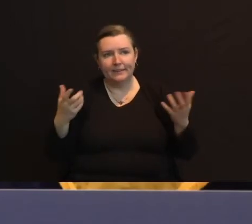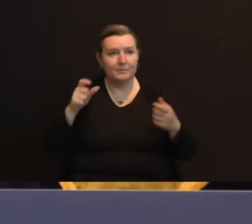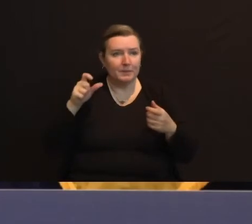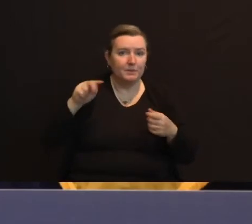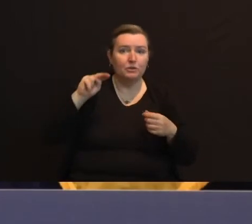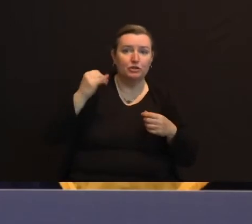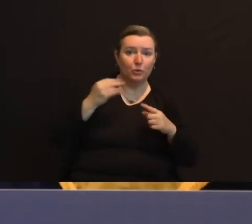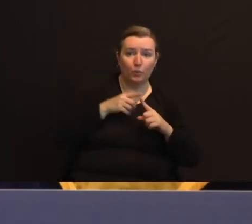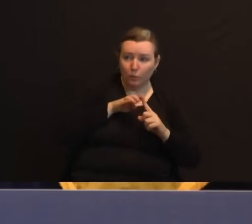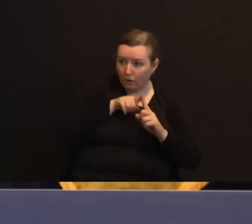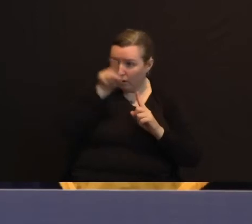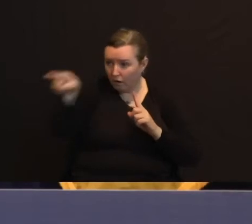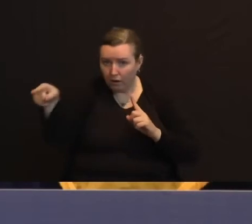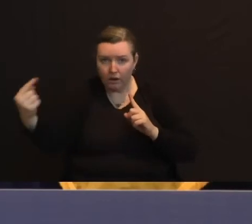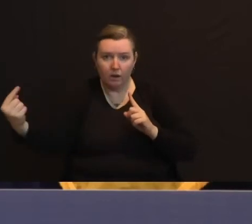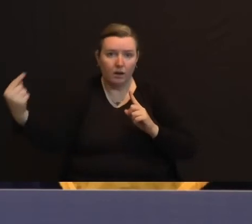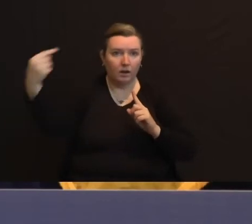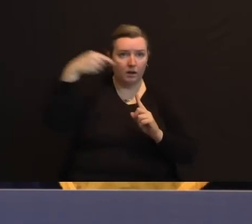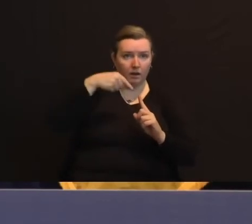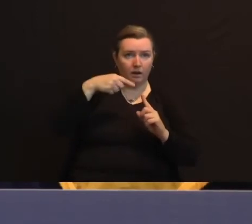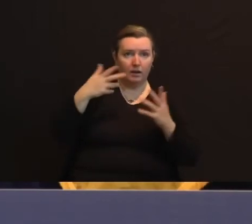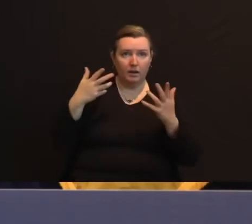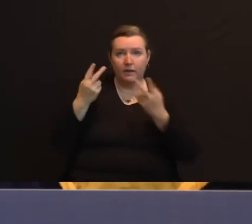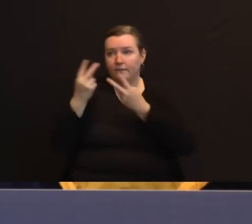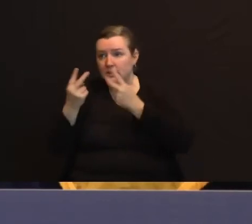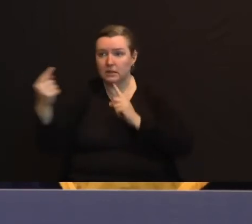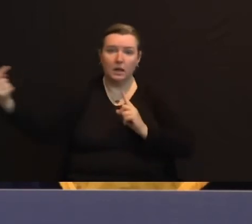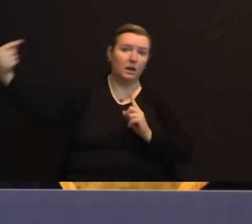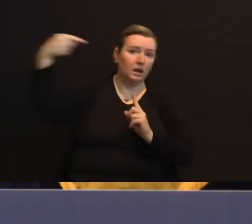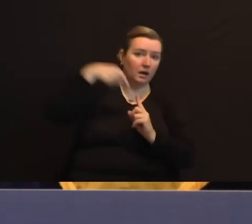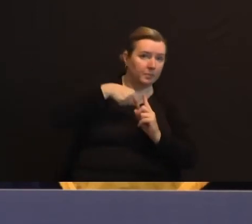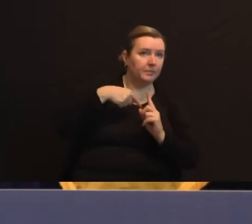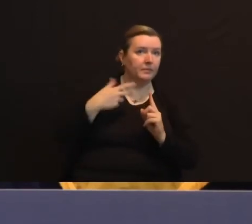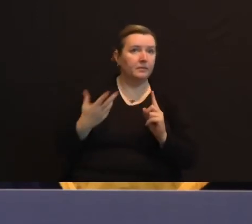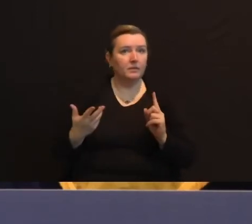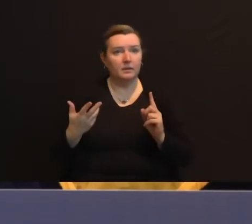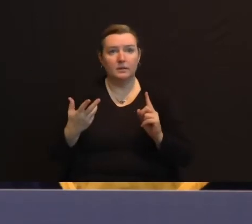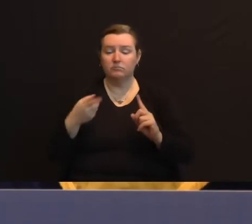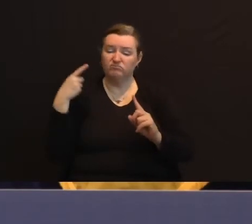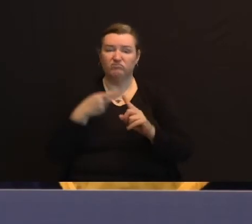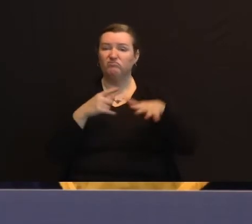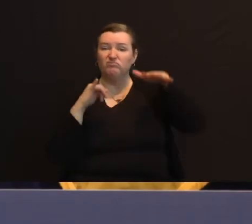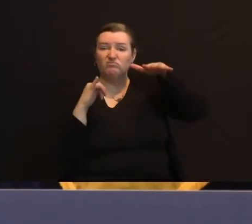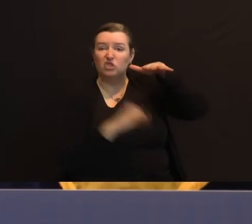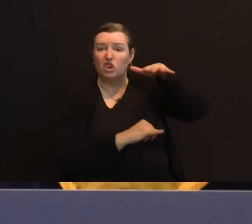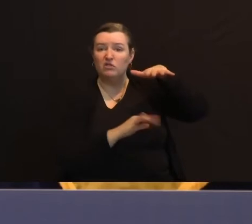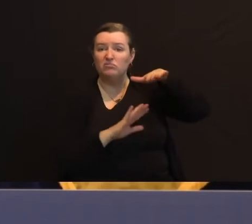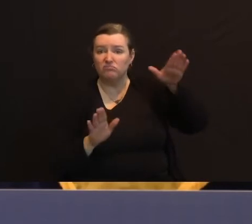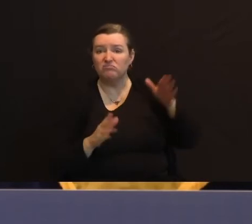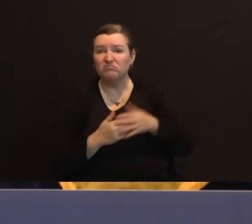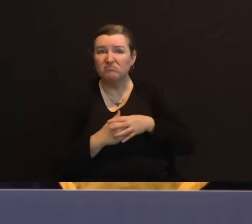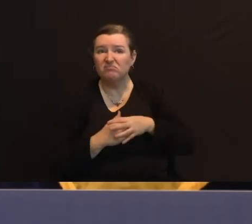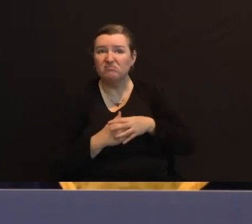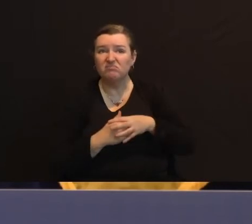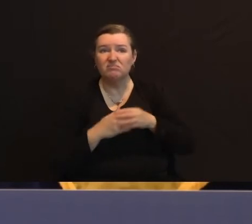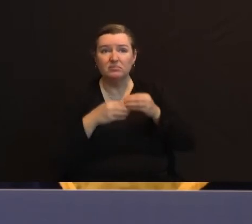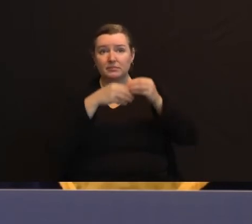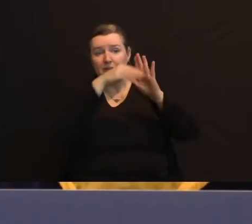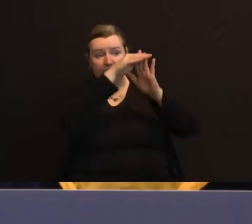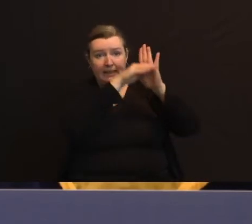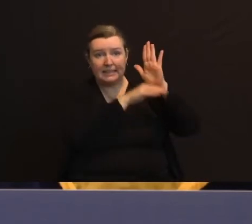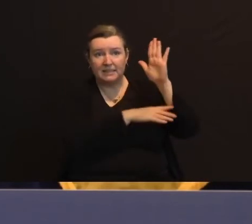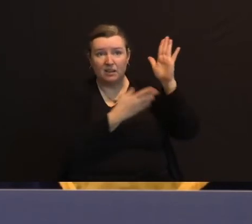That's been the spirit of this from day one, and that continues to be. When the list of states gets up to 46, as